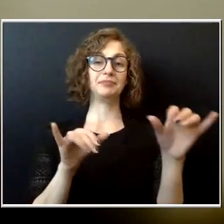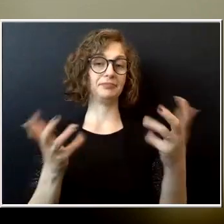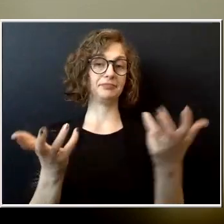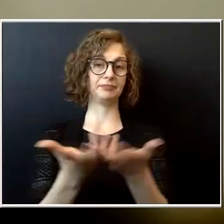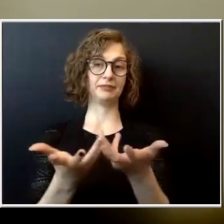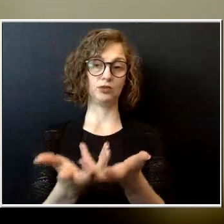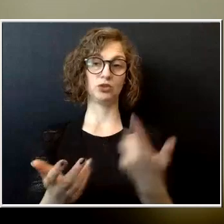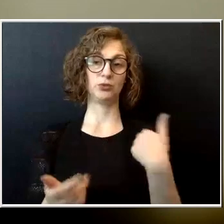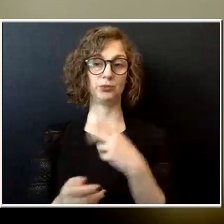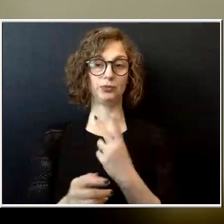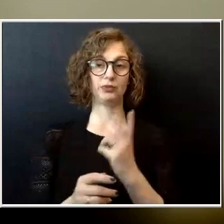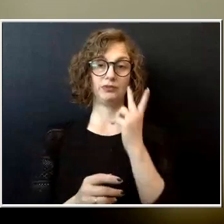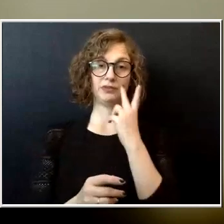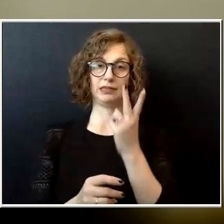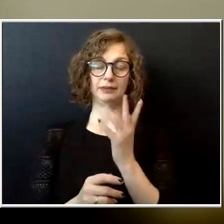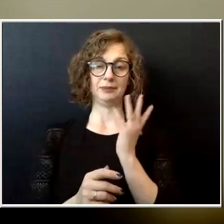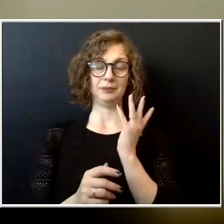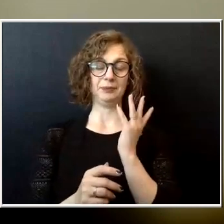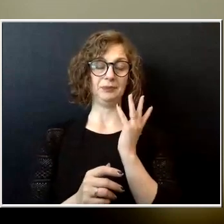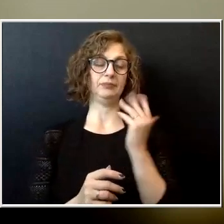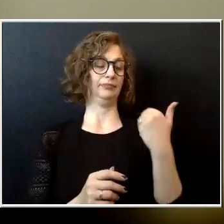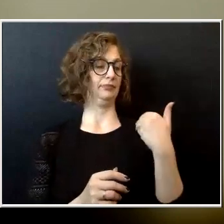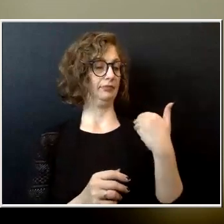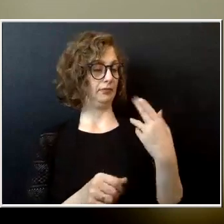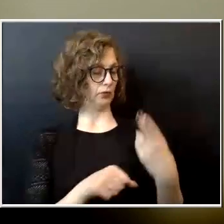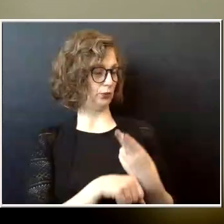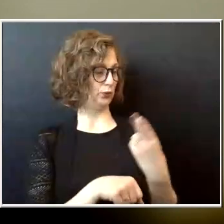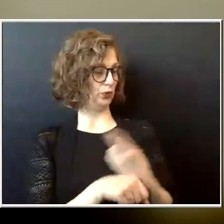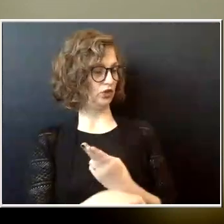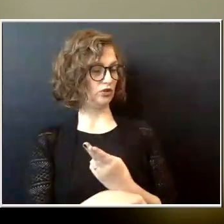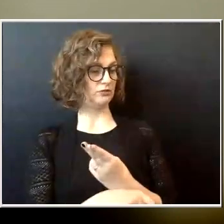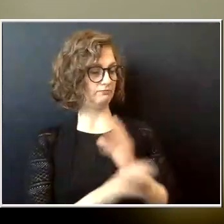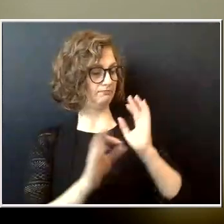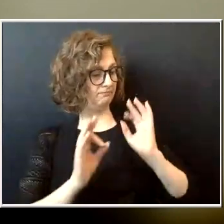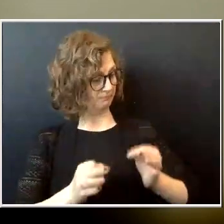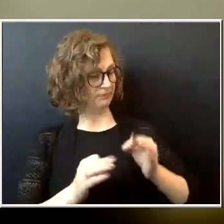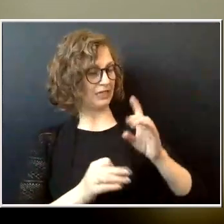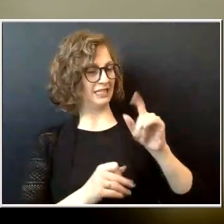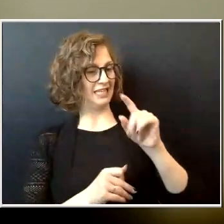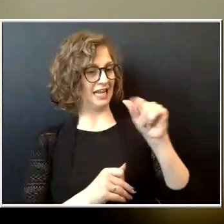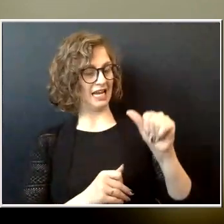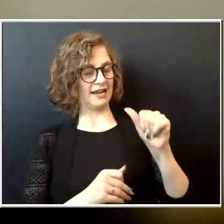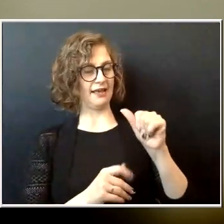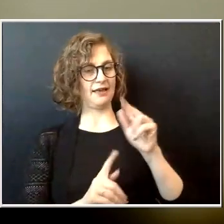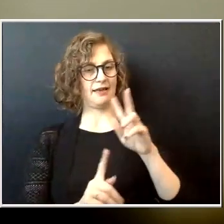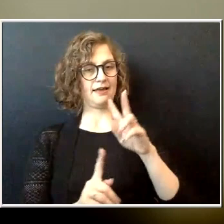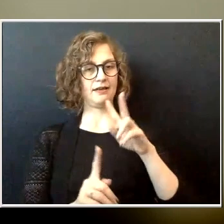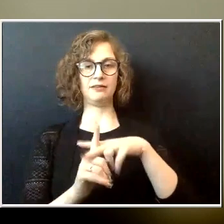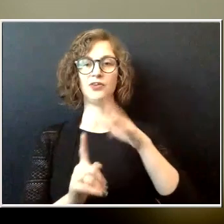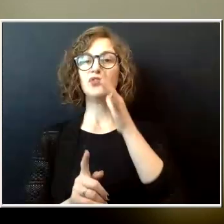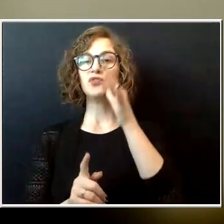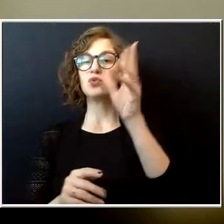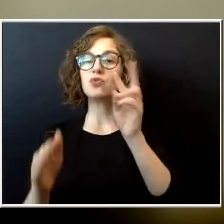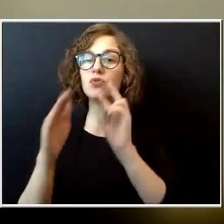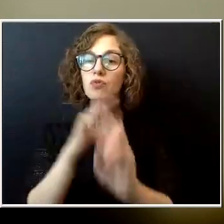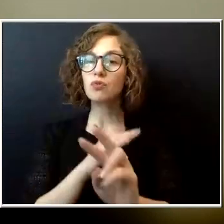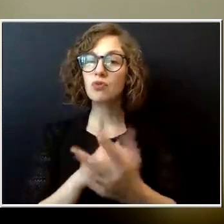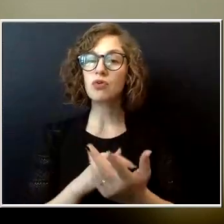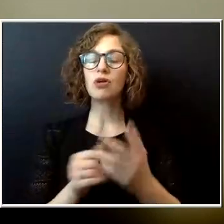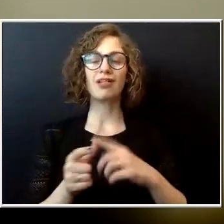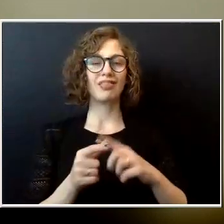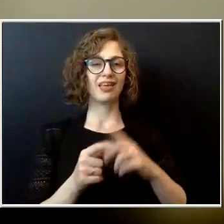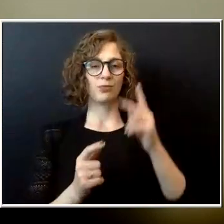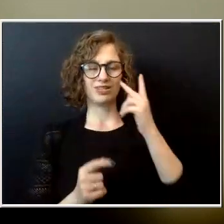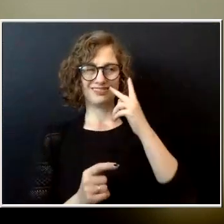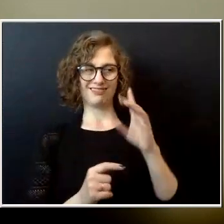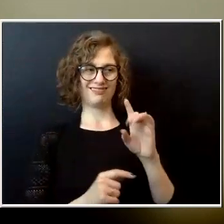took that concrete data and applied it towards future forecasts, and they saw that significant drop in cancer diagnosis.